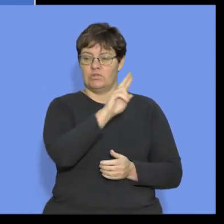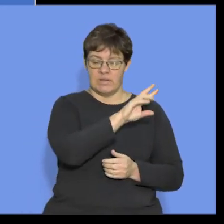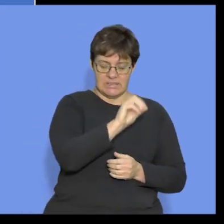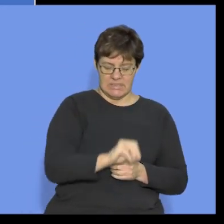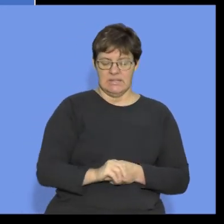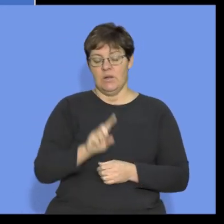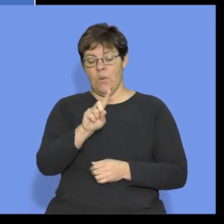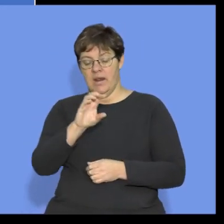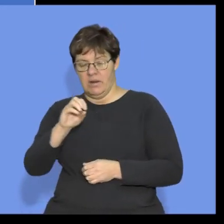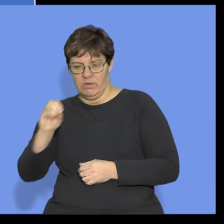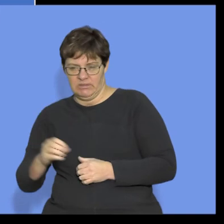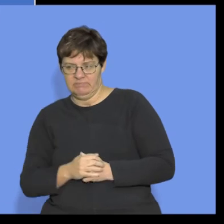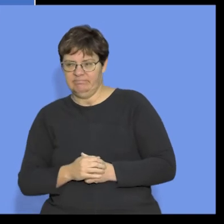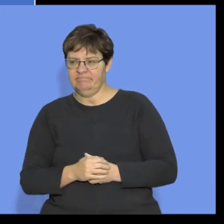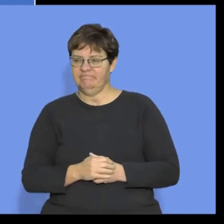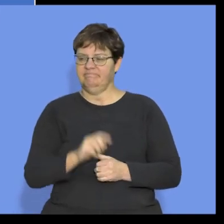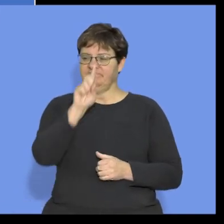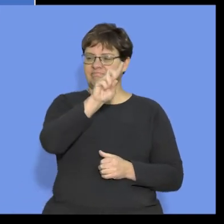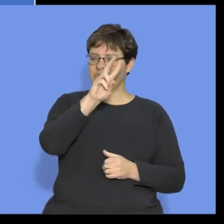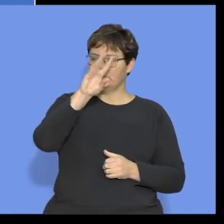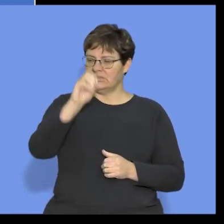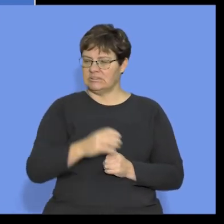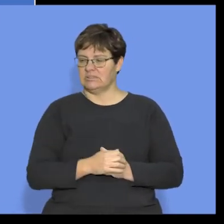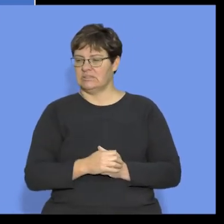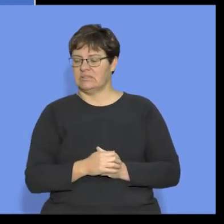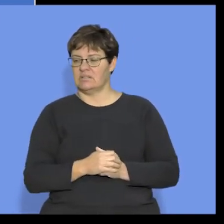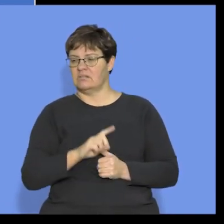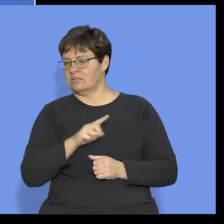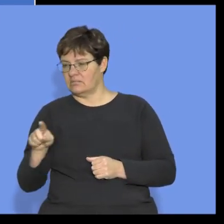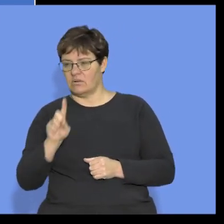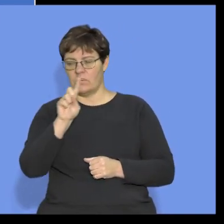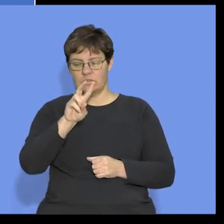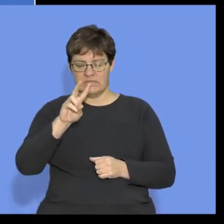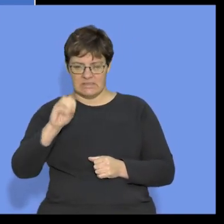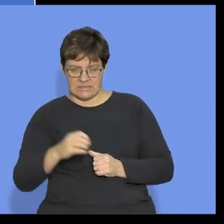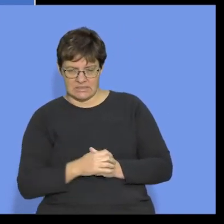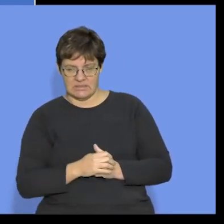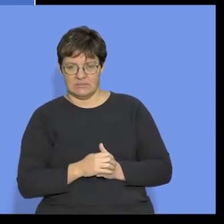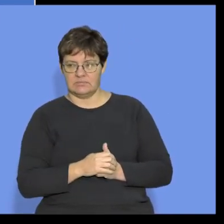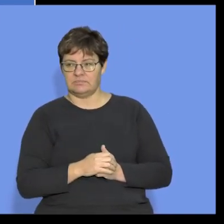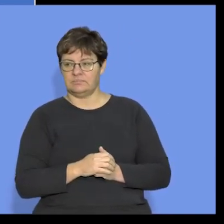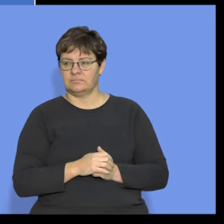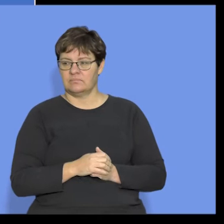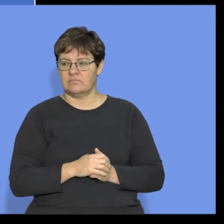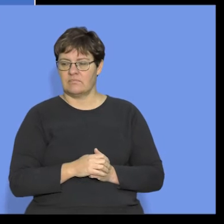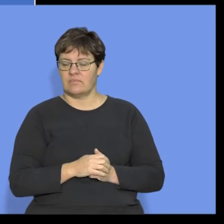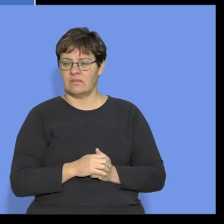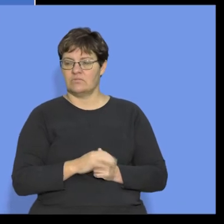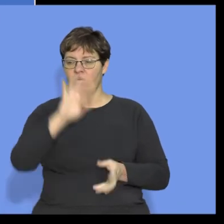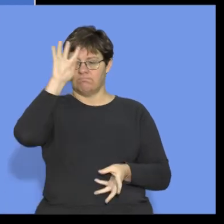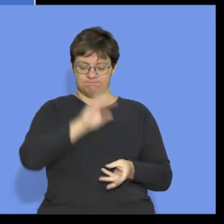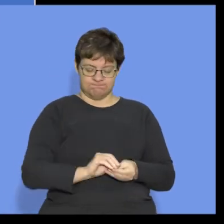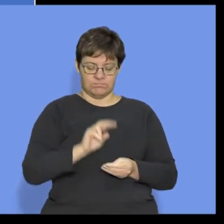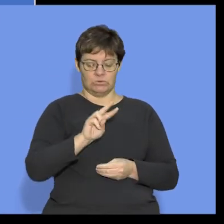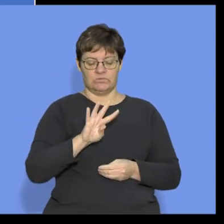there, we have 100 there, and we just add rows. We add the first row, we get 120, we get 120